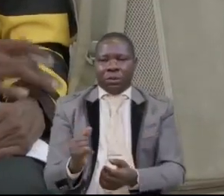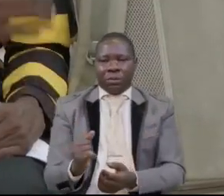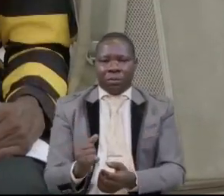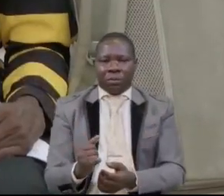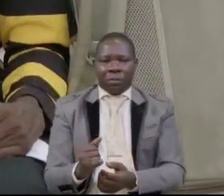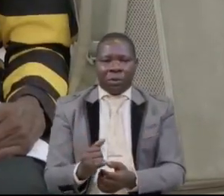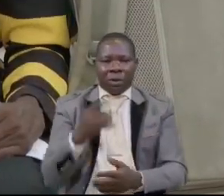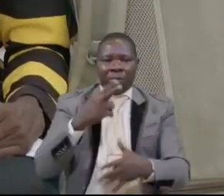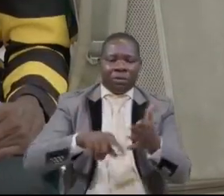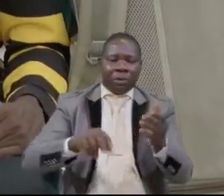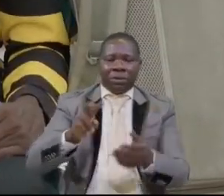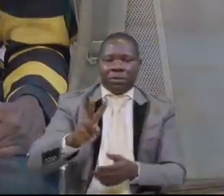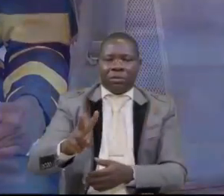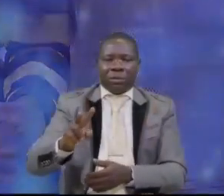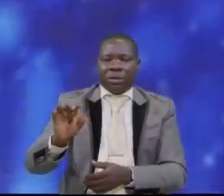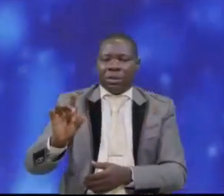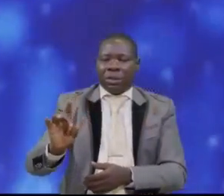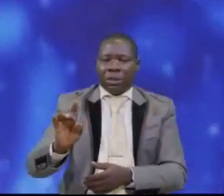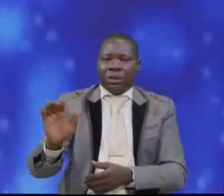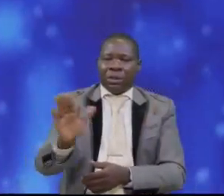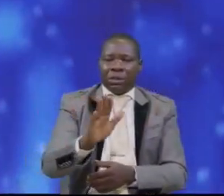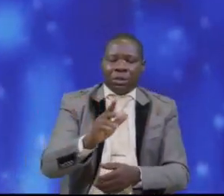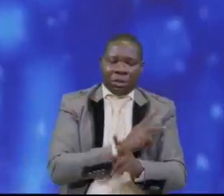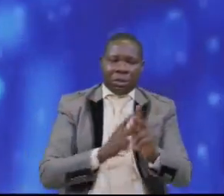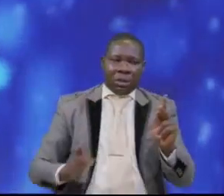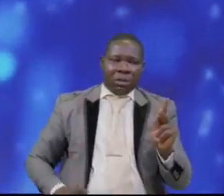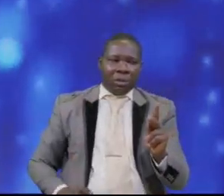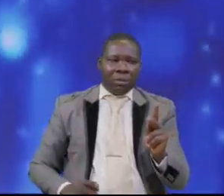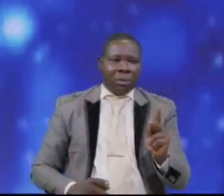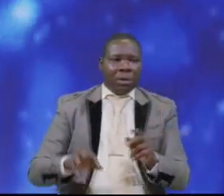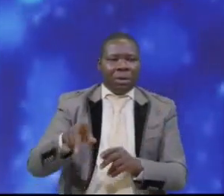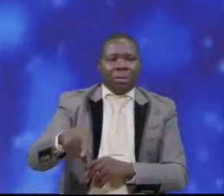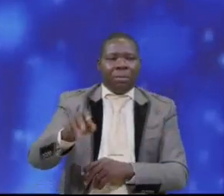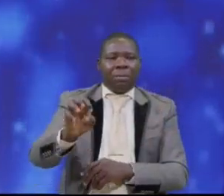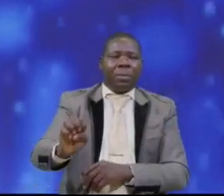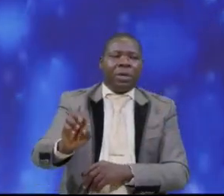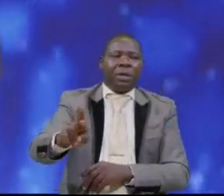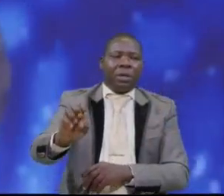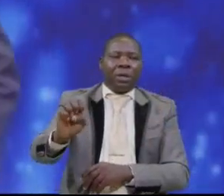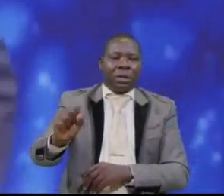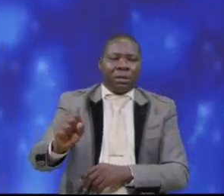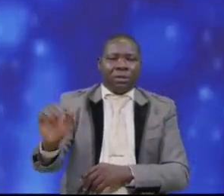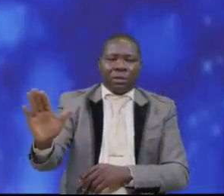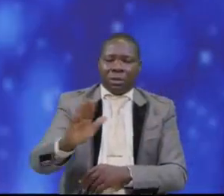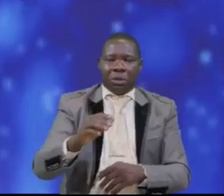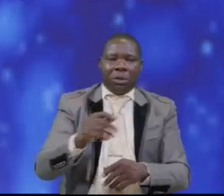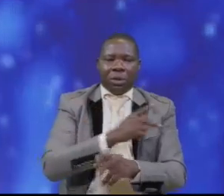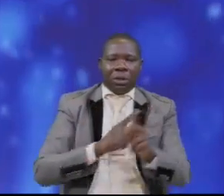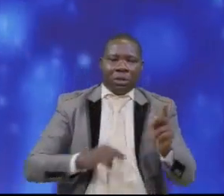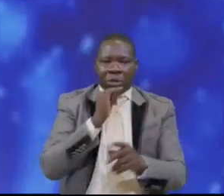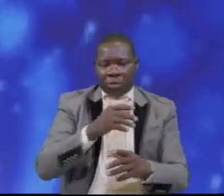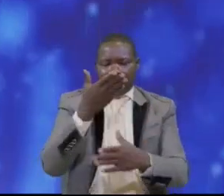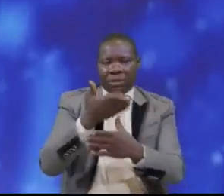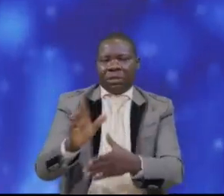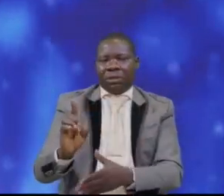kingdom is divided thy kingdom is finished is found one is divided